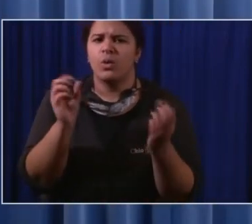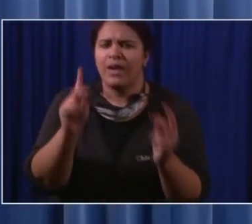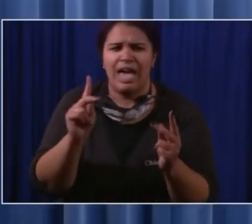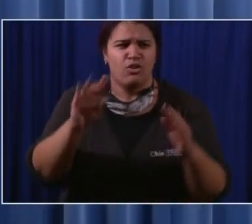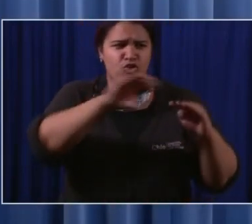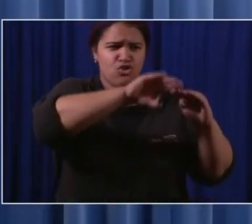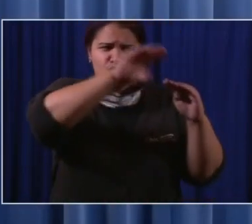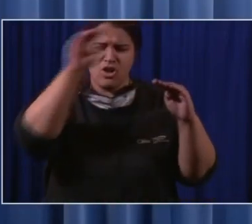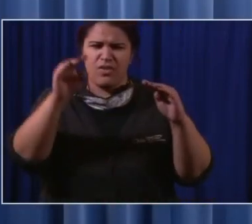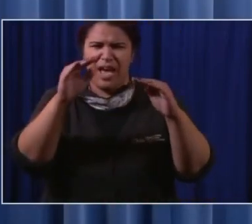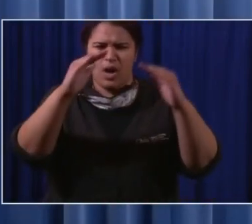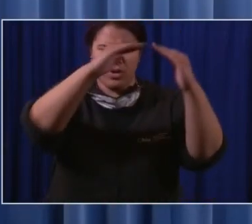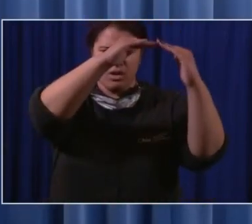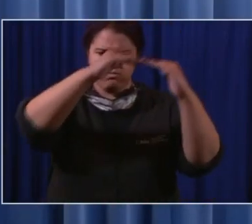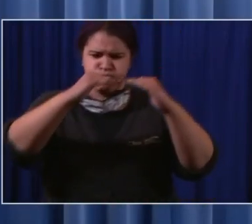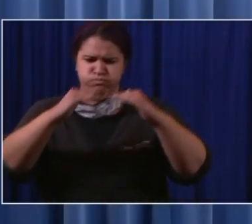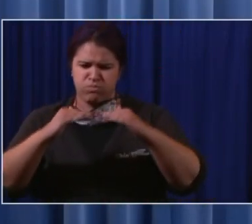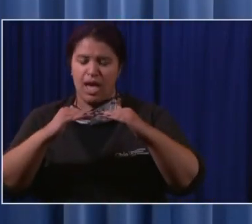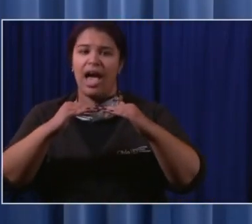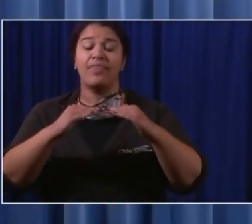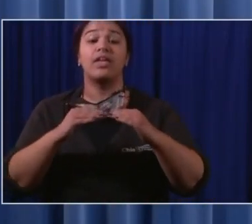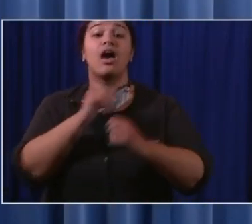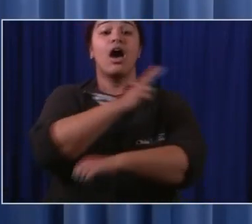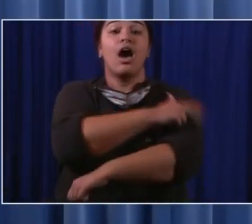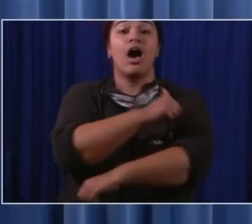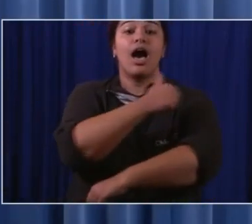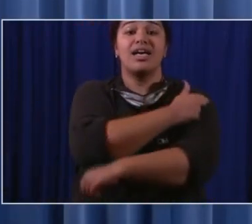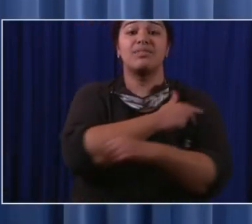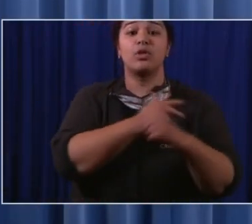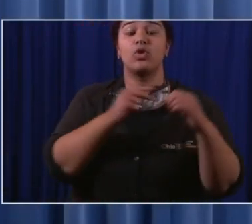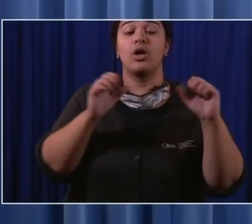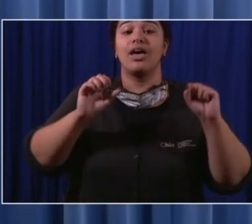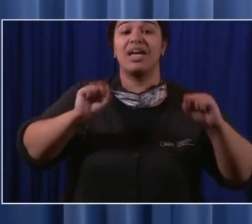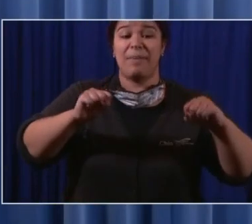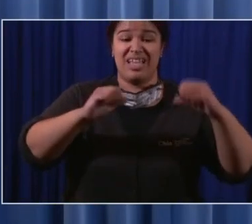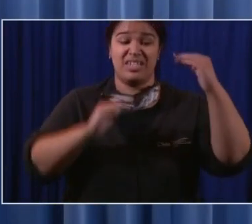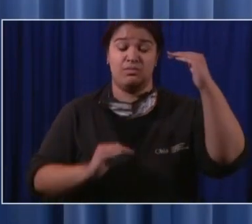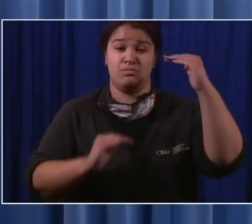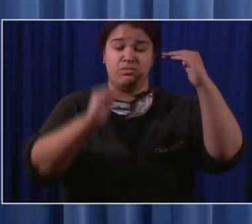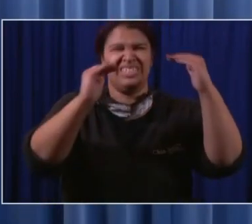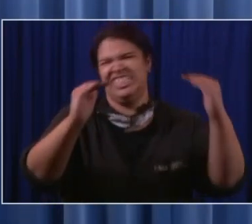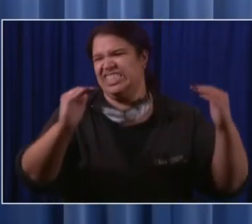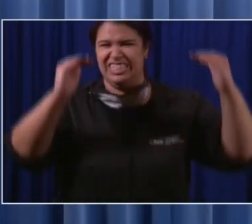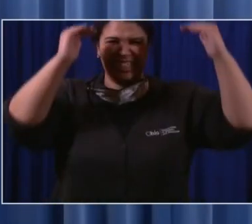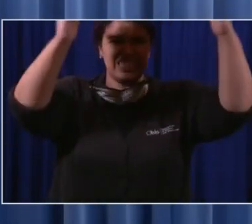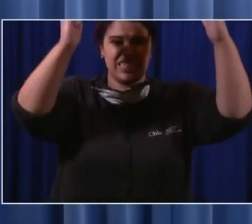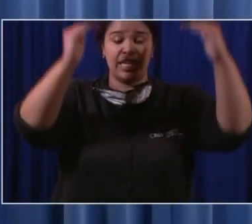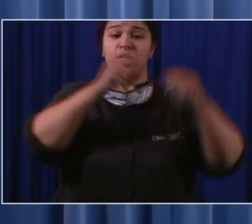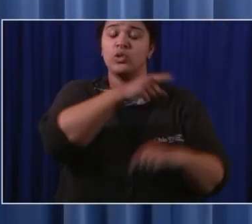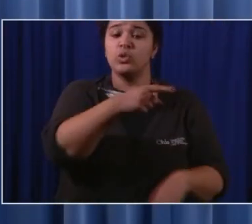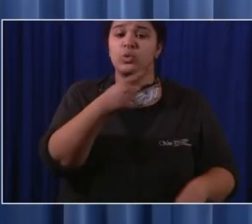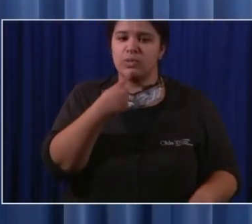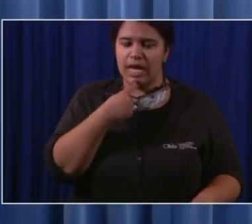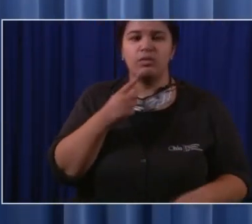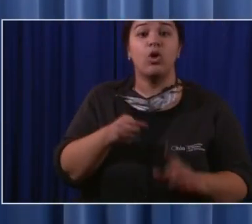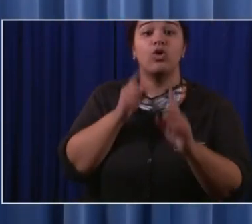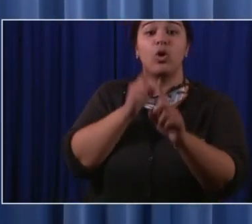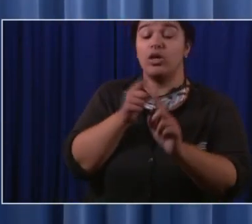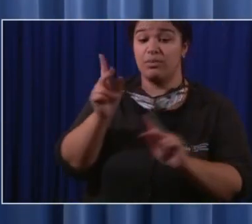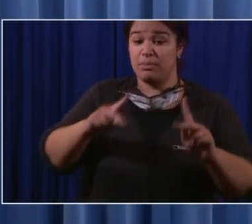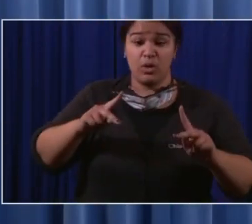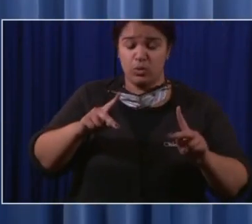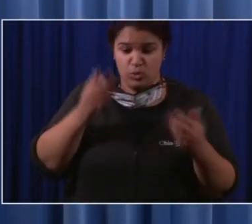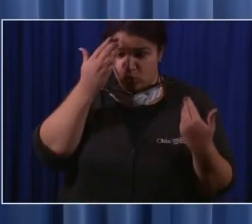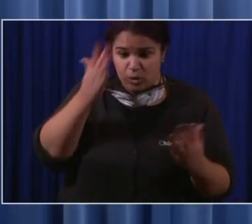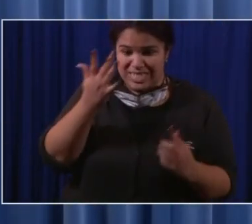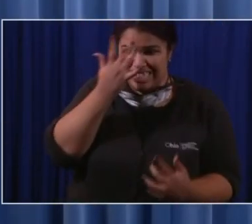capacity, but you said that the new goal now is to keep people from getting sick, even those who don't know they're sick. NPR just released an article with